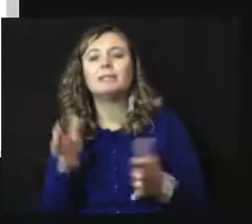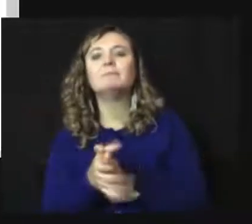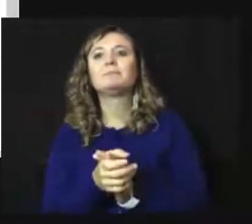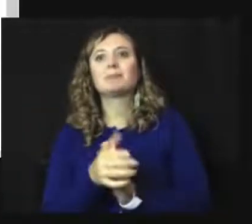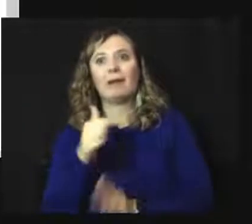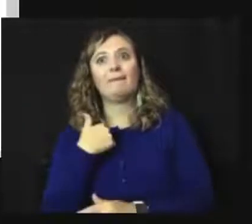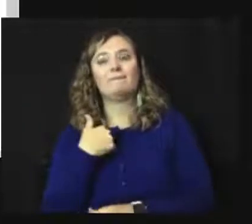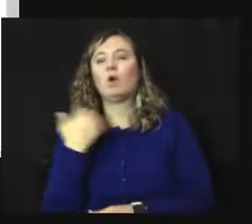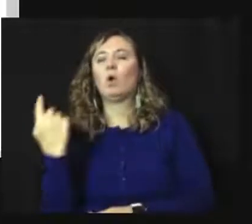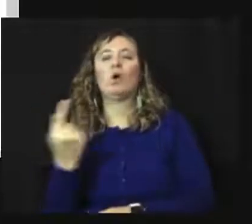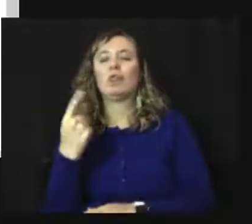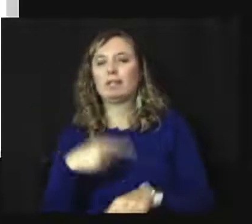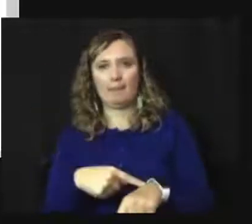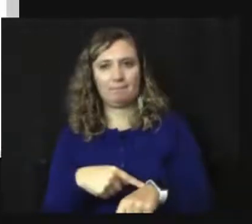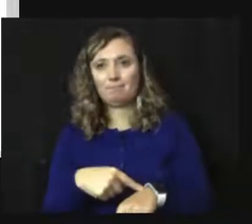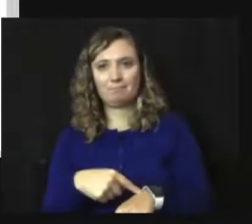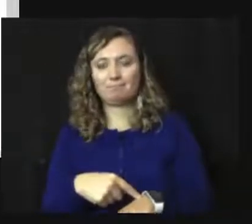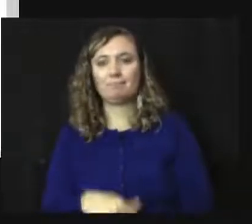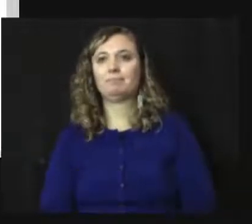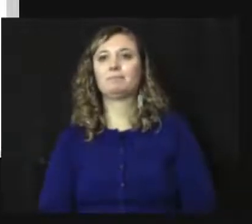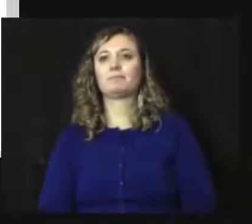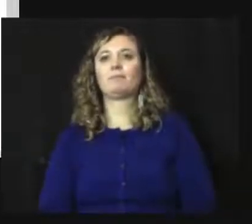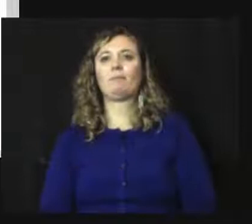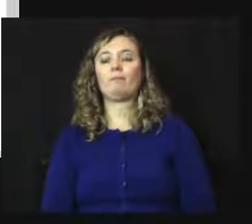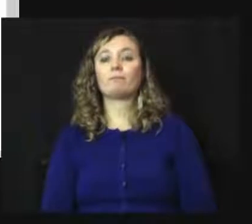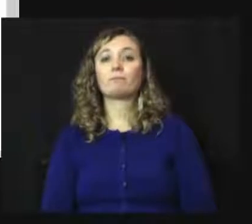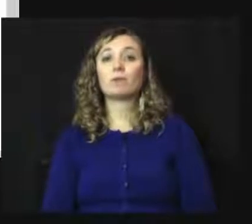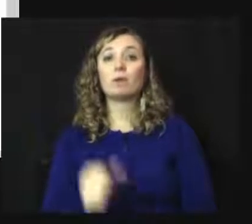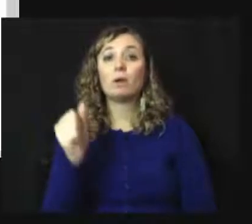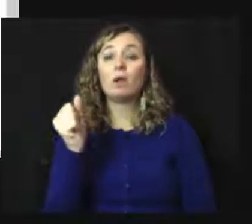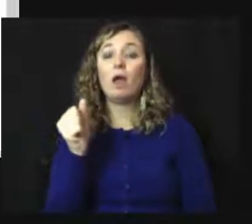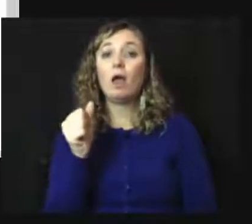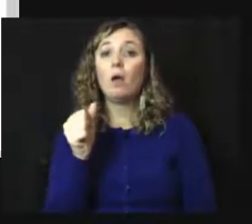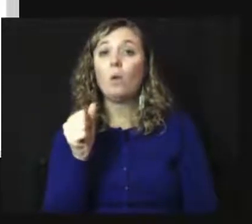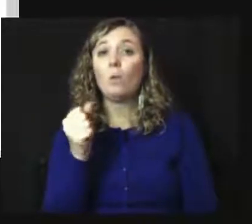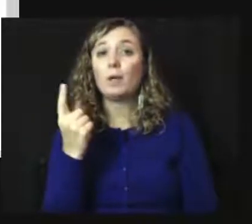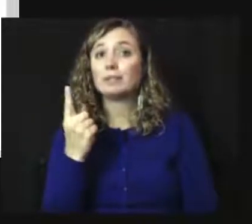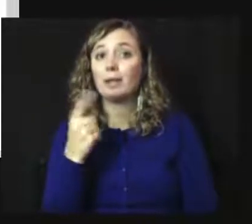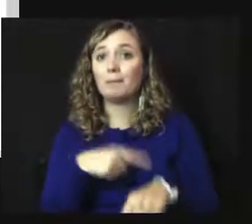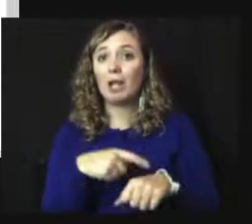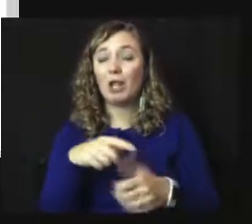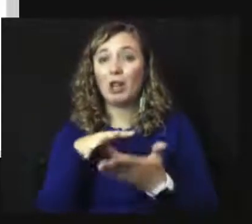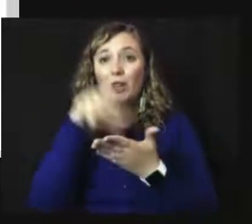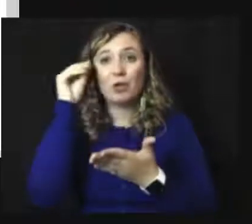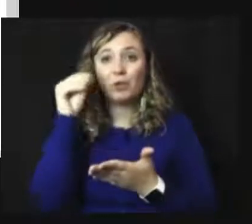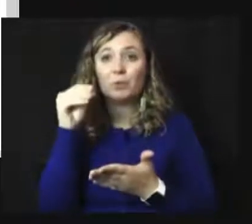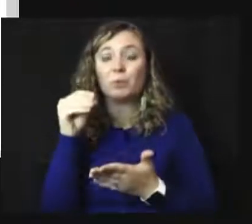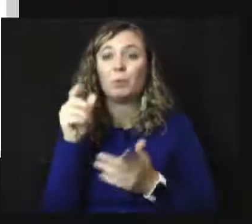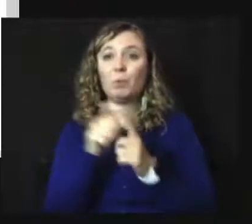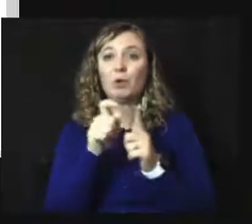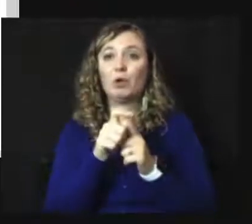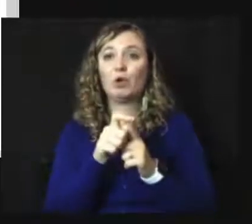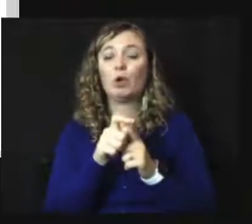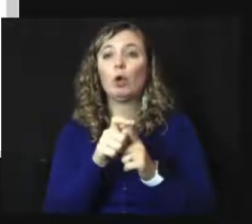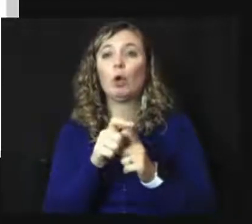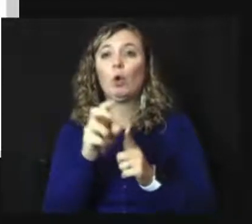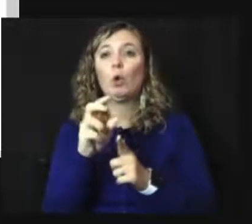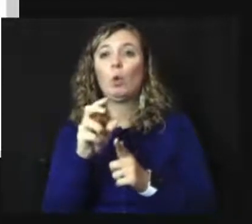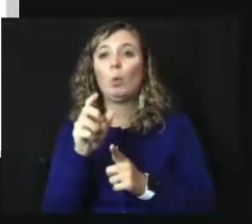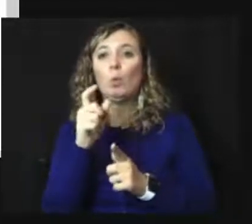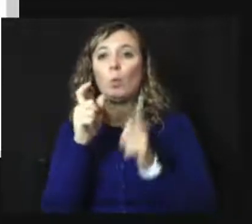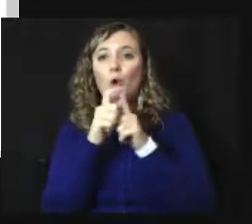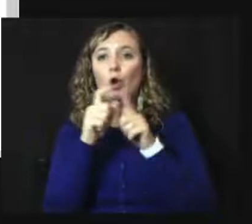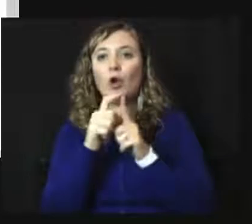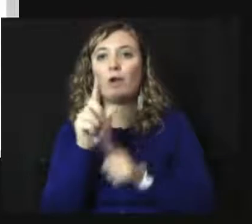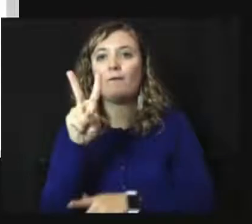the time. One of the first times I learned the word vomit was from the film Mean